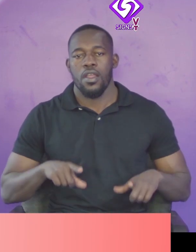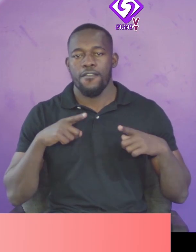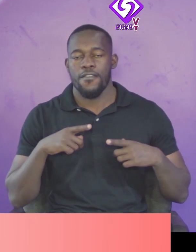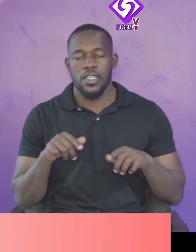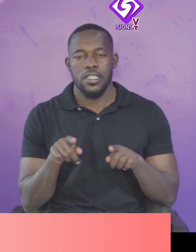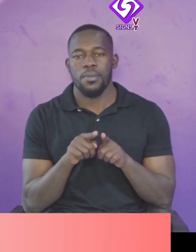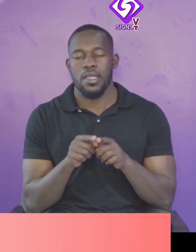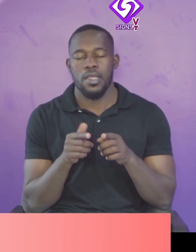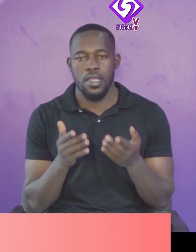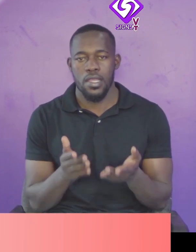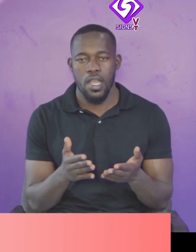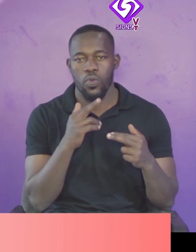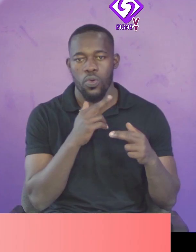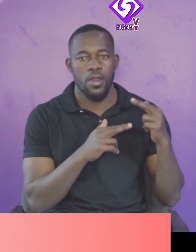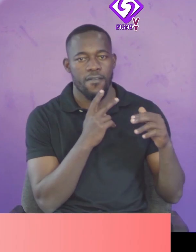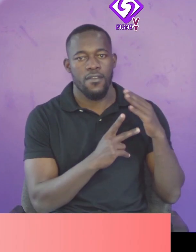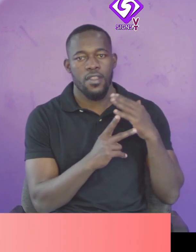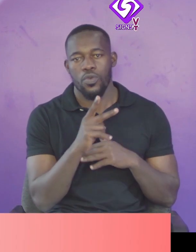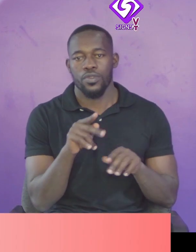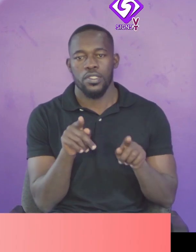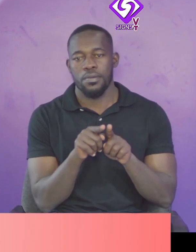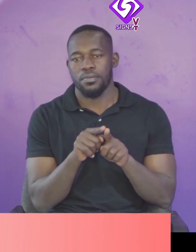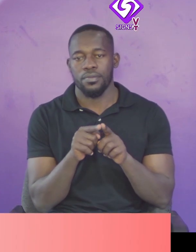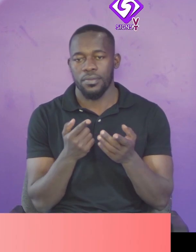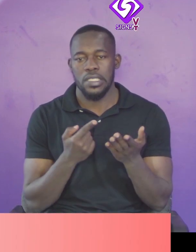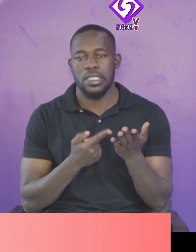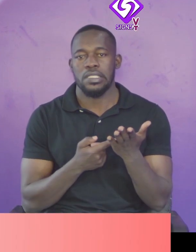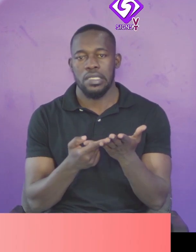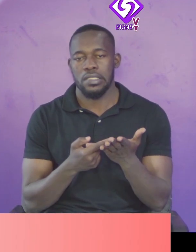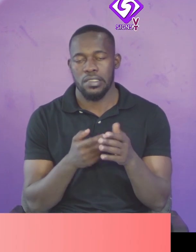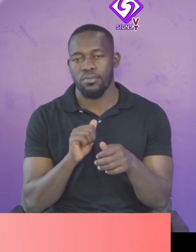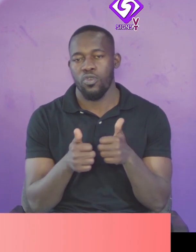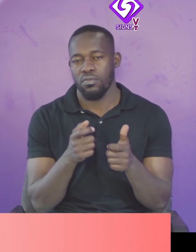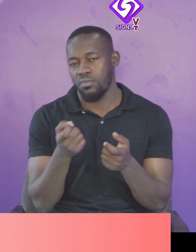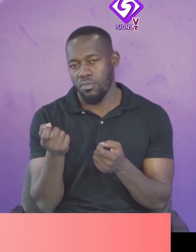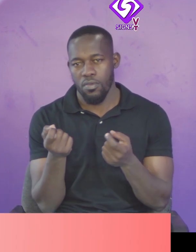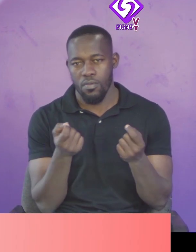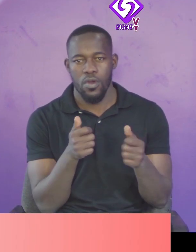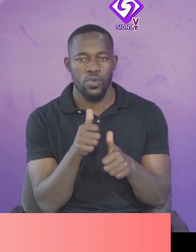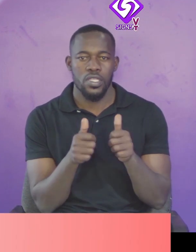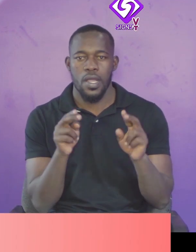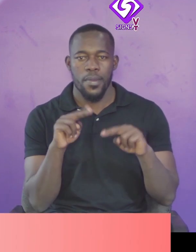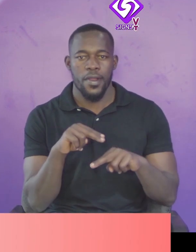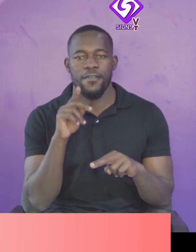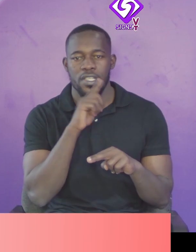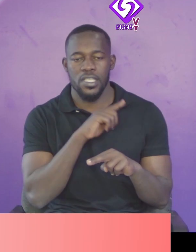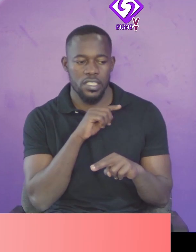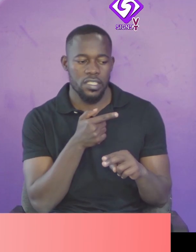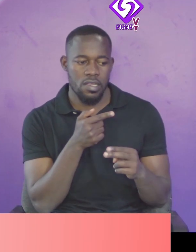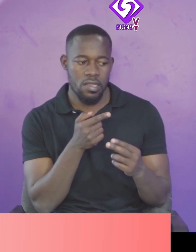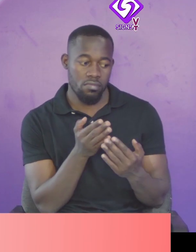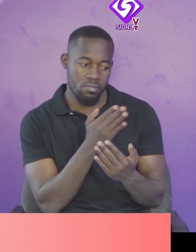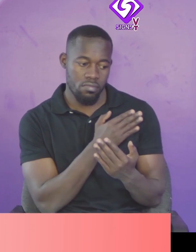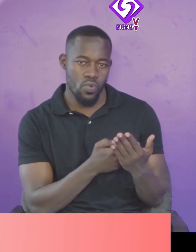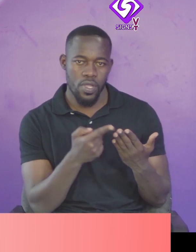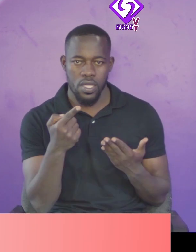here to review and analyze the sporting action that was happening in the course of the week